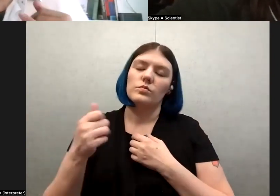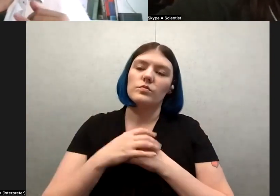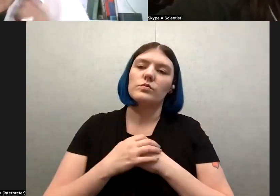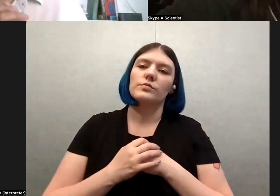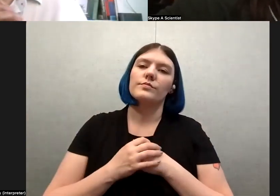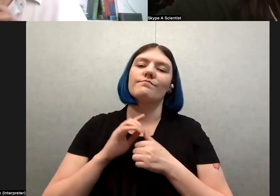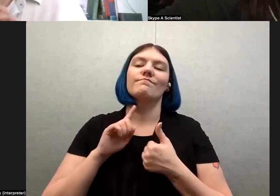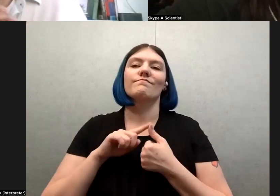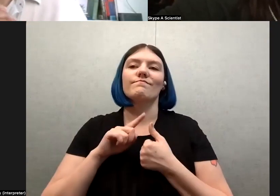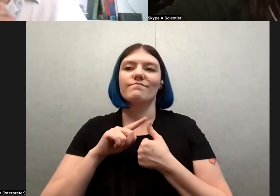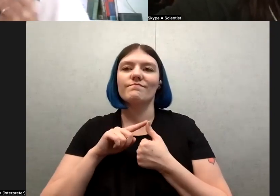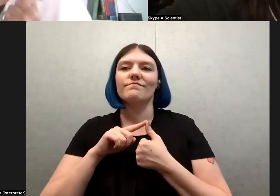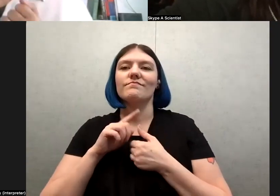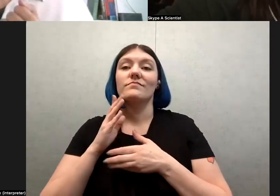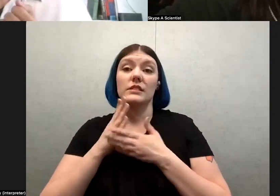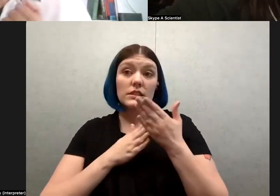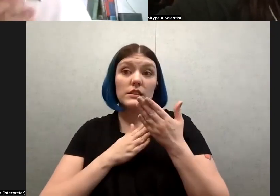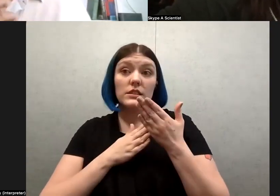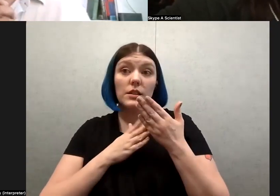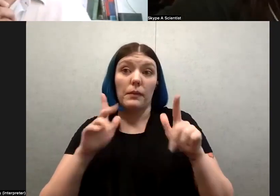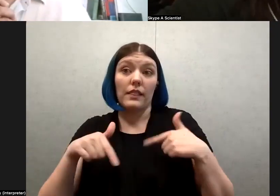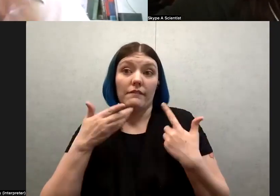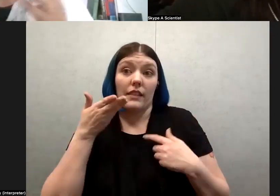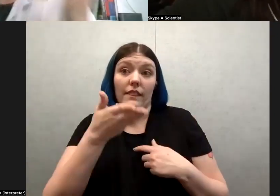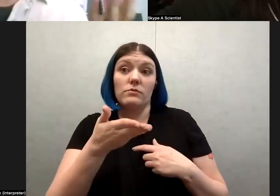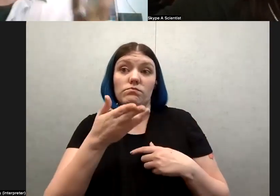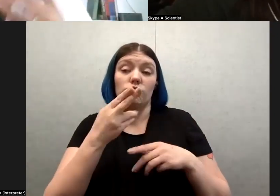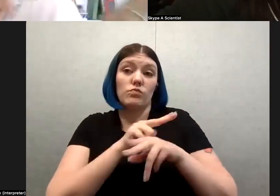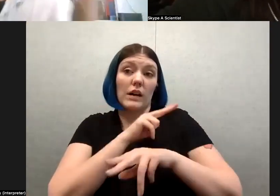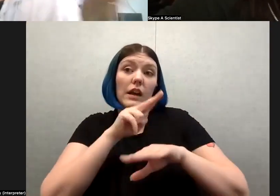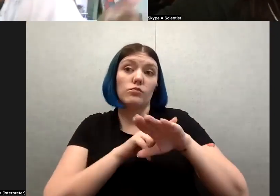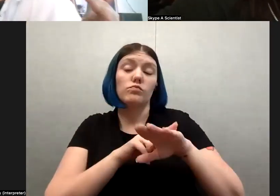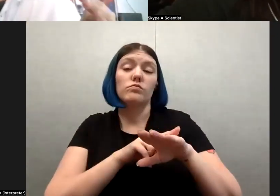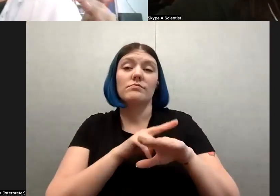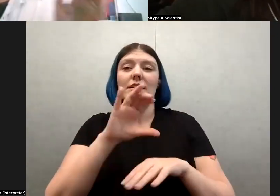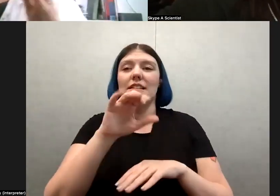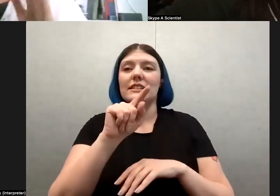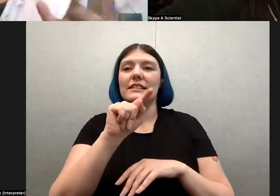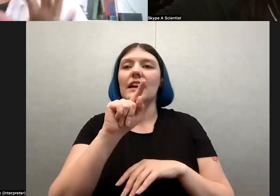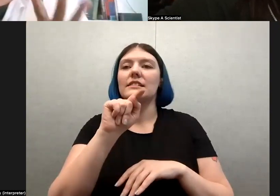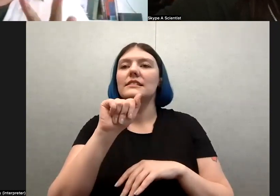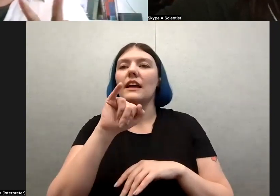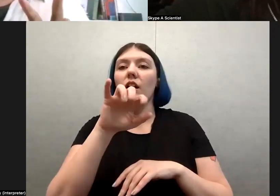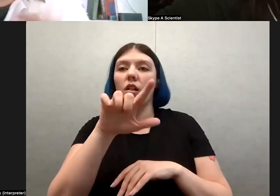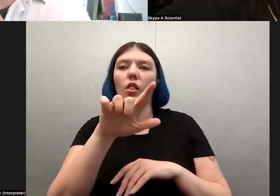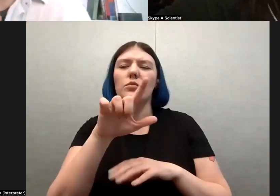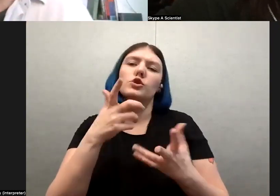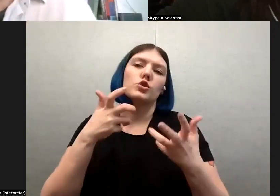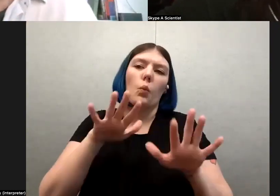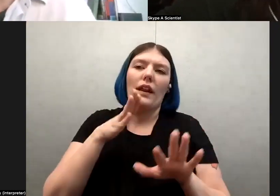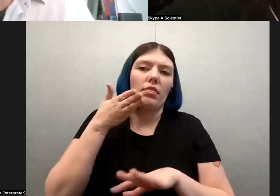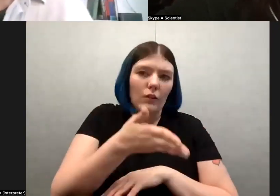We've some of them are native, like cattail, right? That's a native plant that we just don't want to see right here in this specific